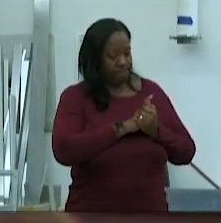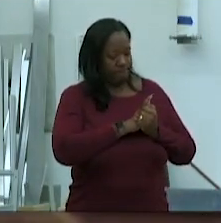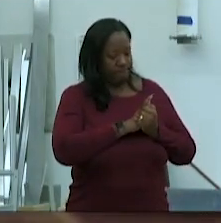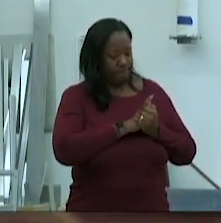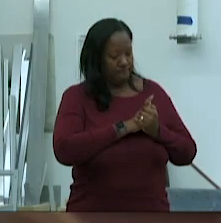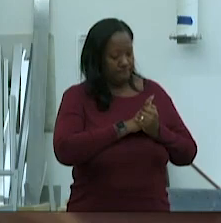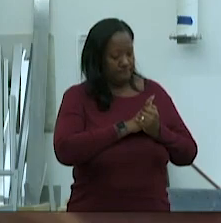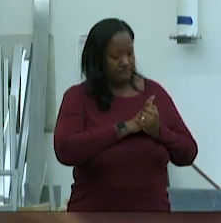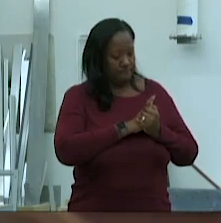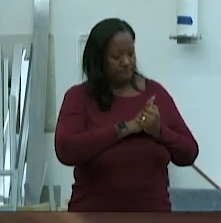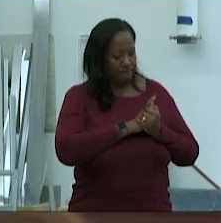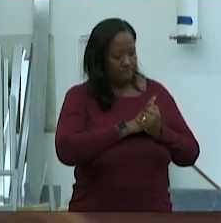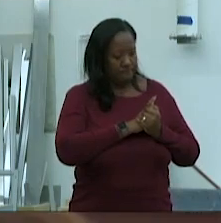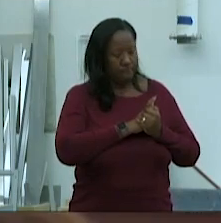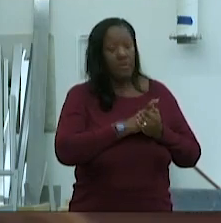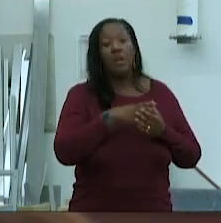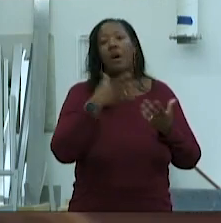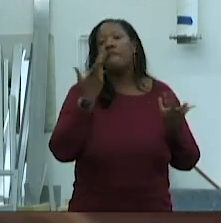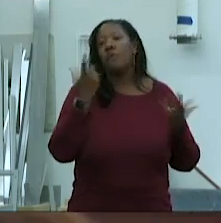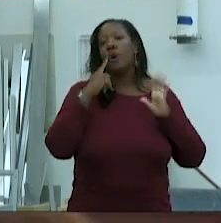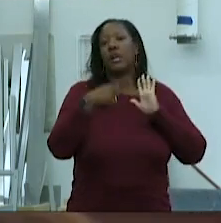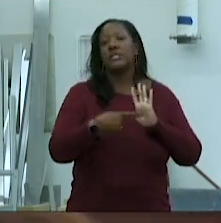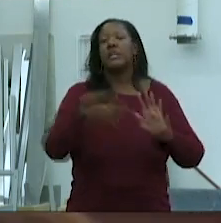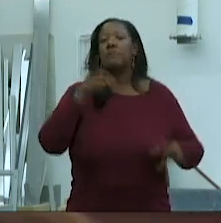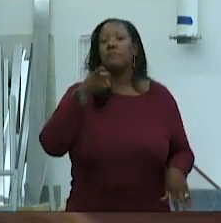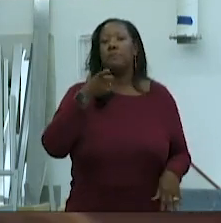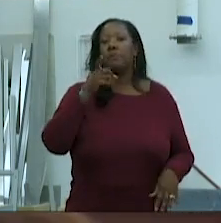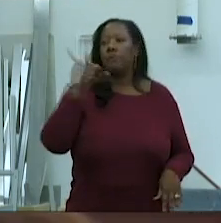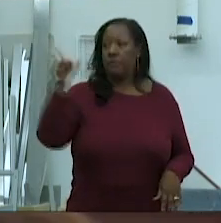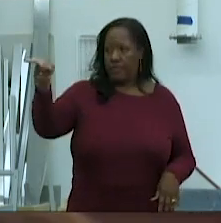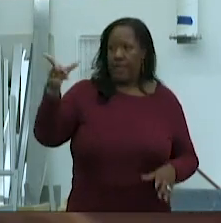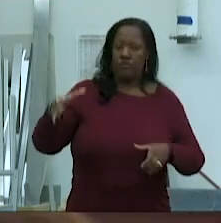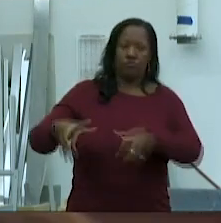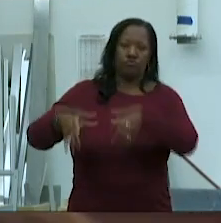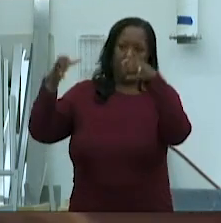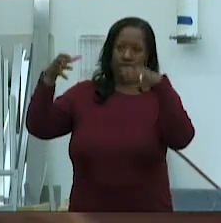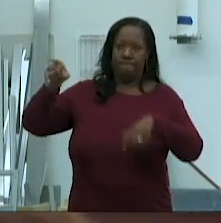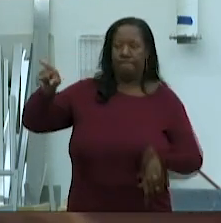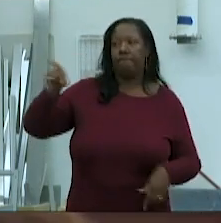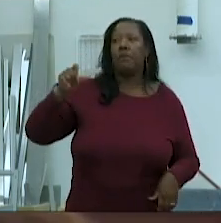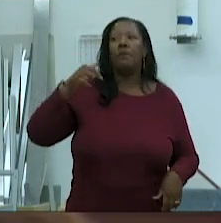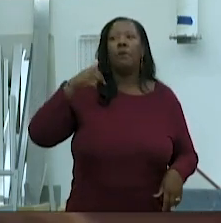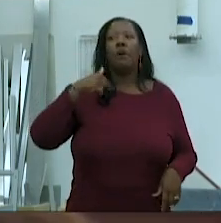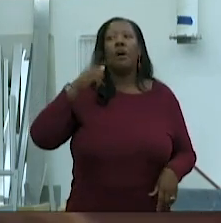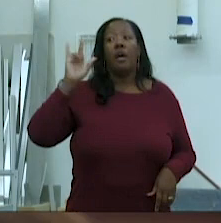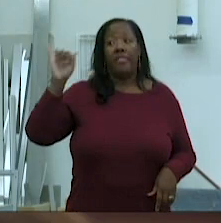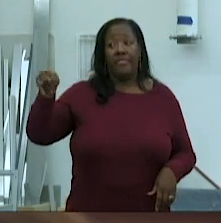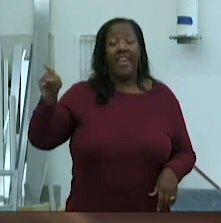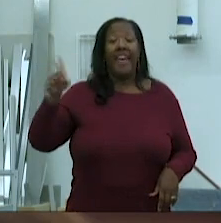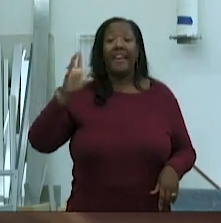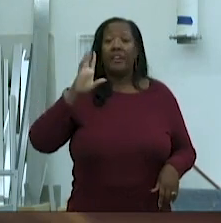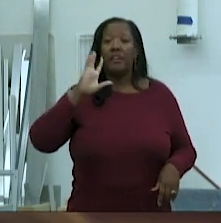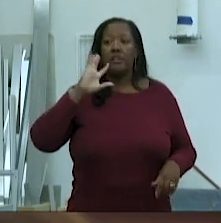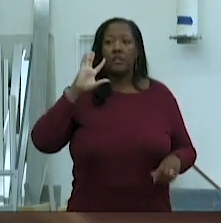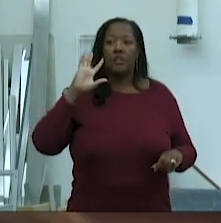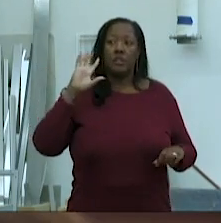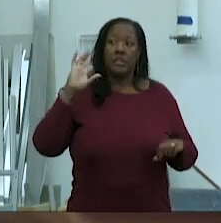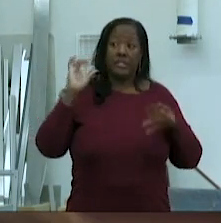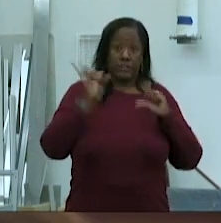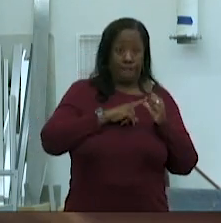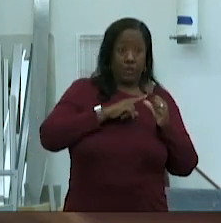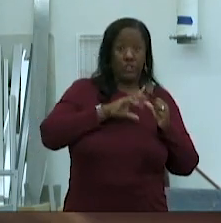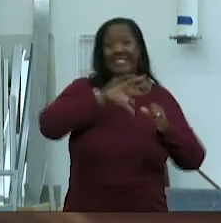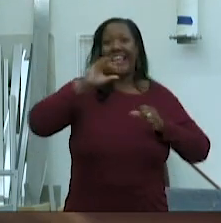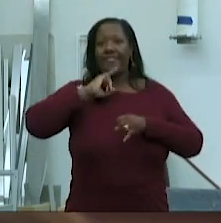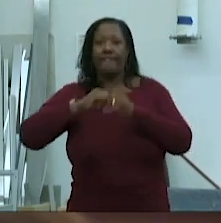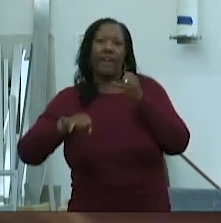so for instance, on the drum interactive right now, so like that is a first article and the final.